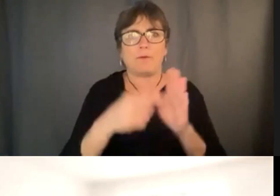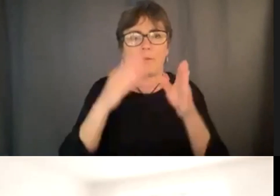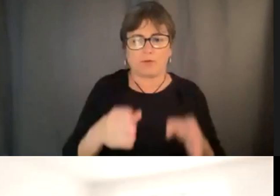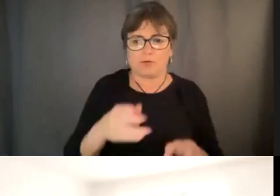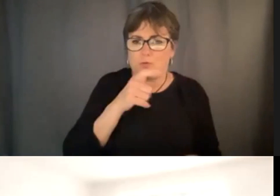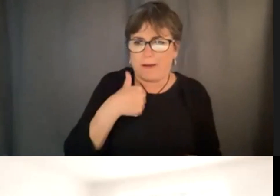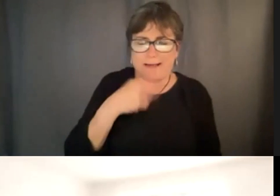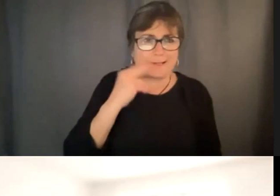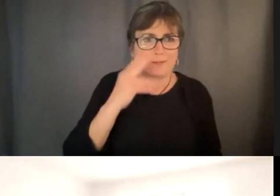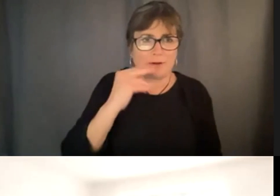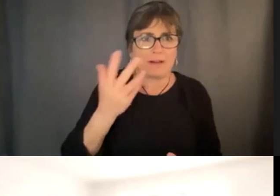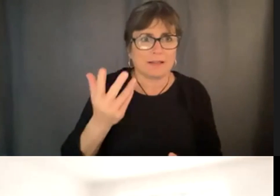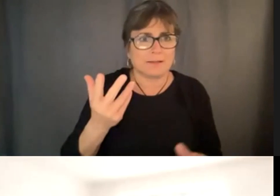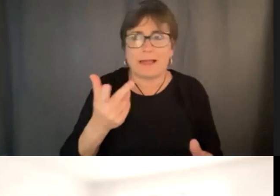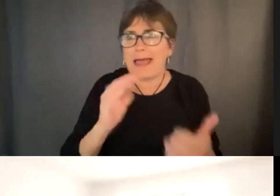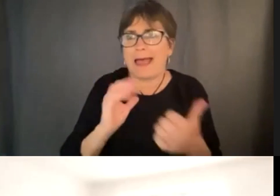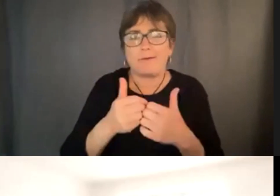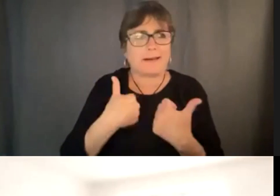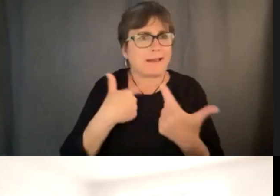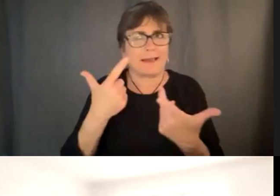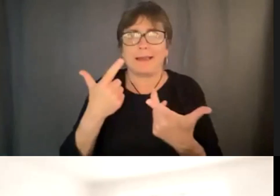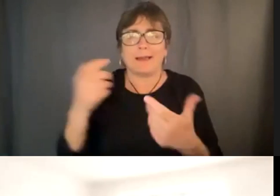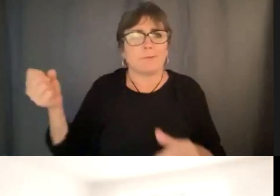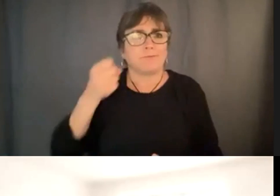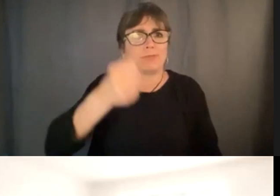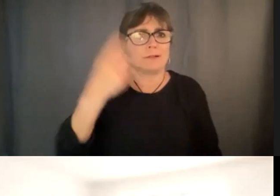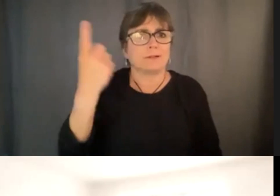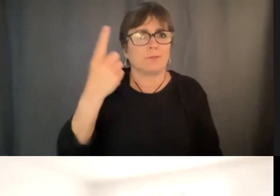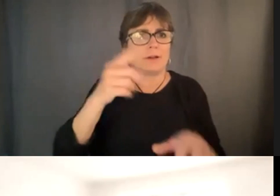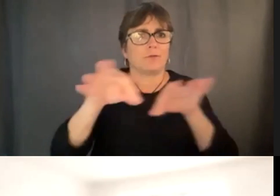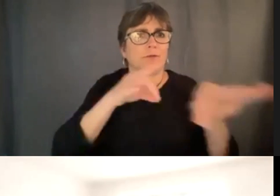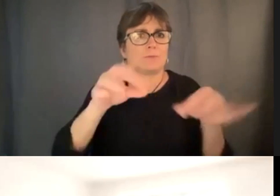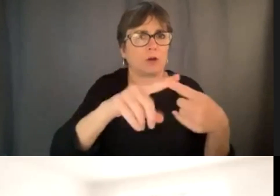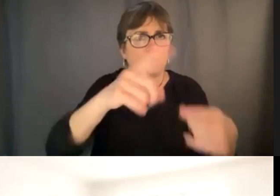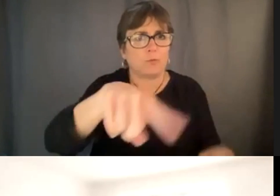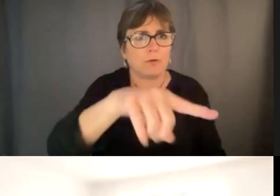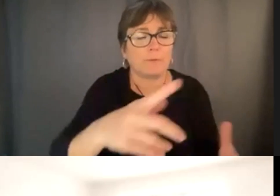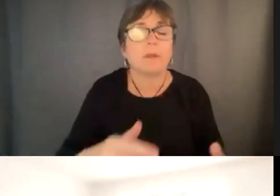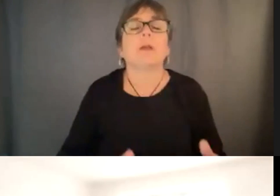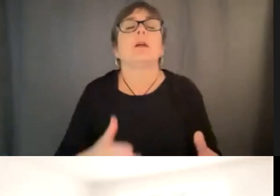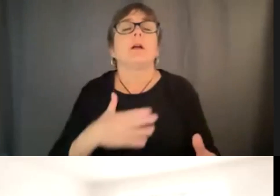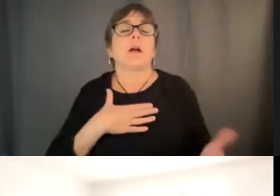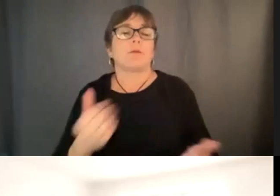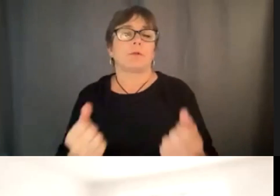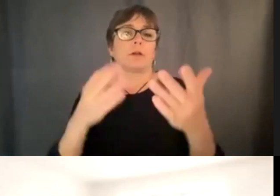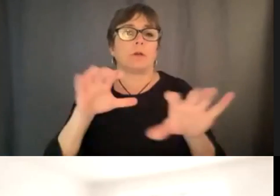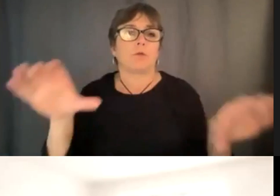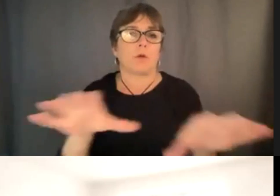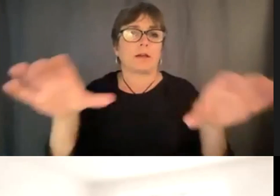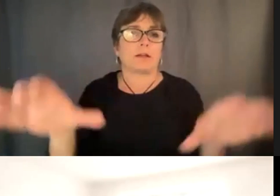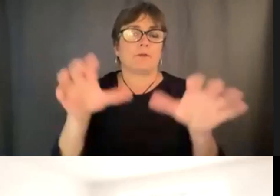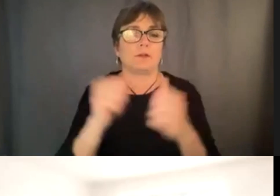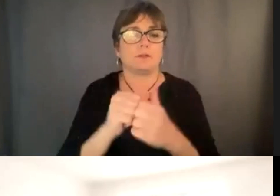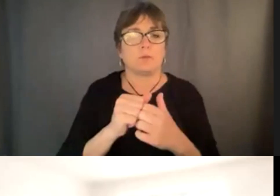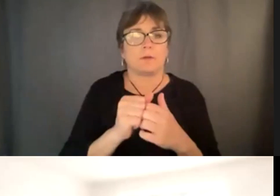My advice would be to do activities that are joint activities with youth and